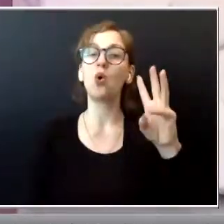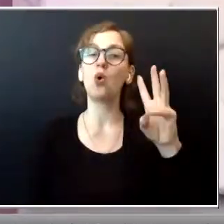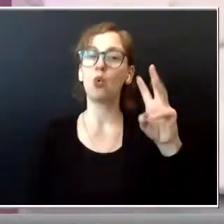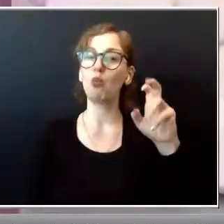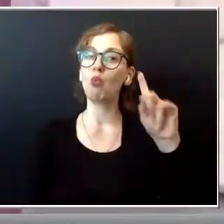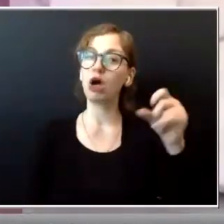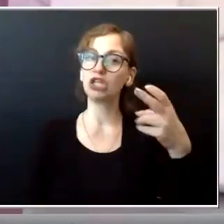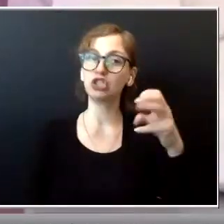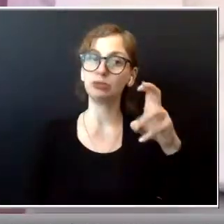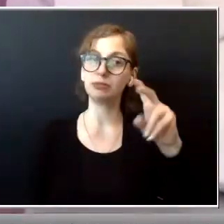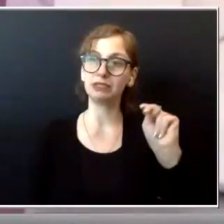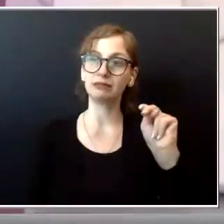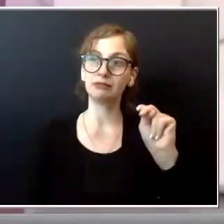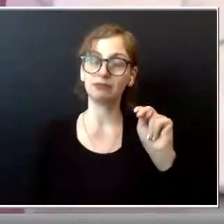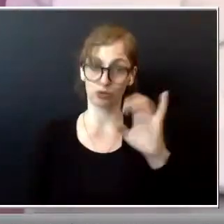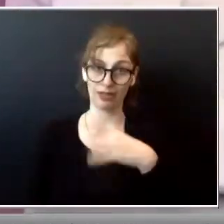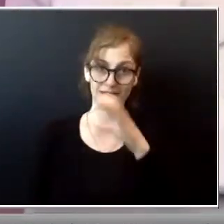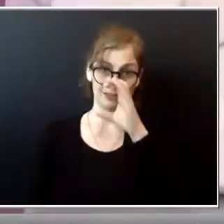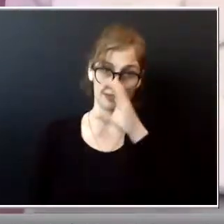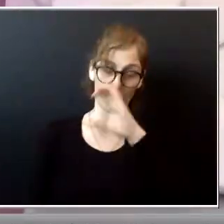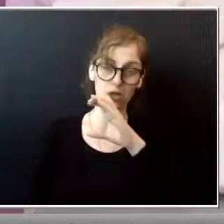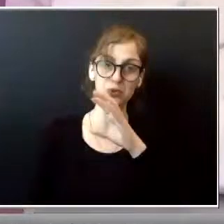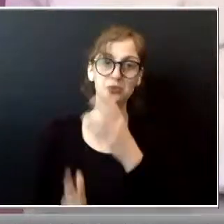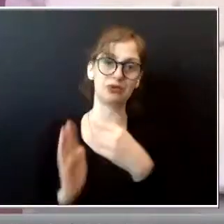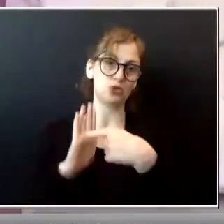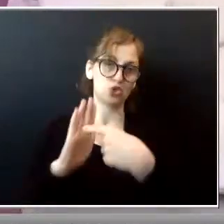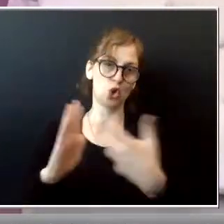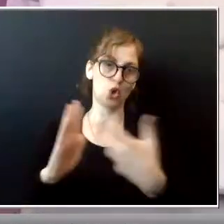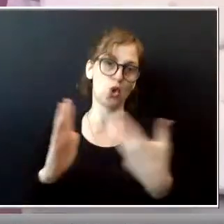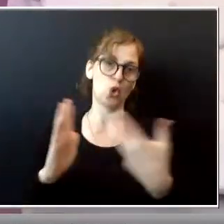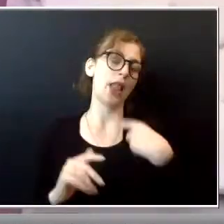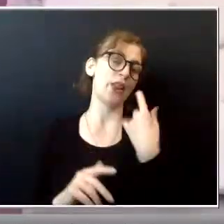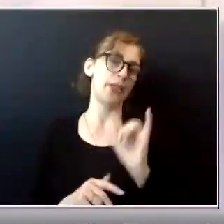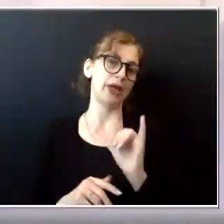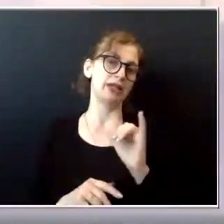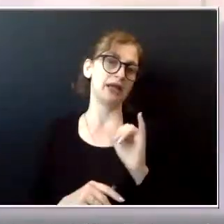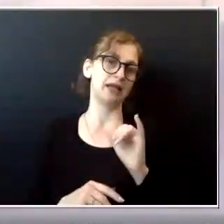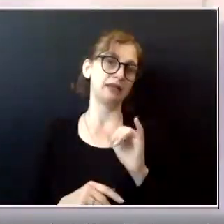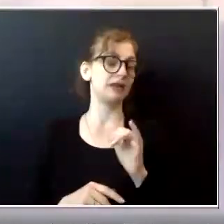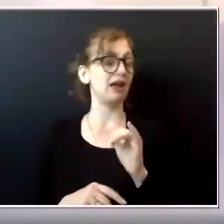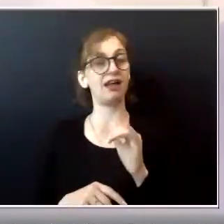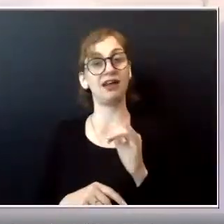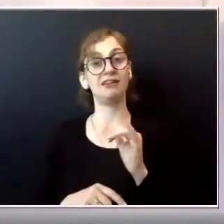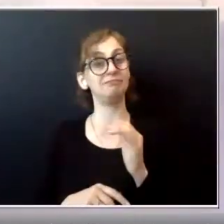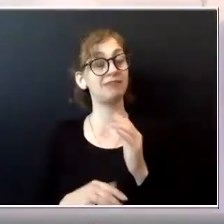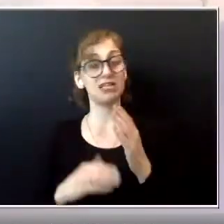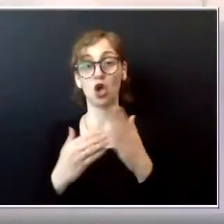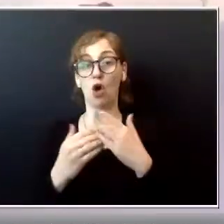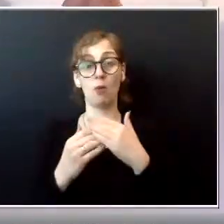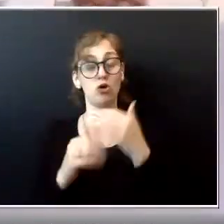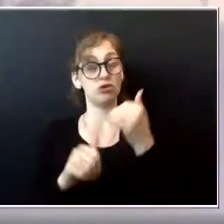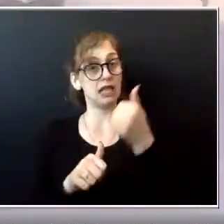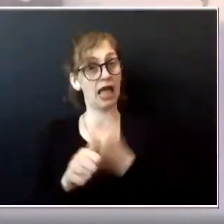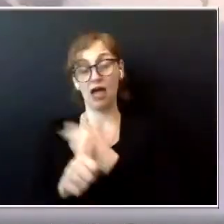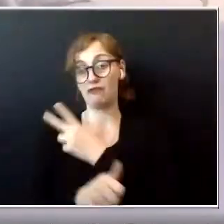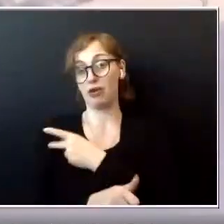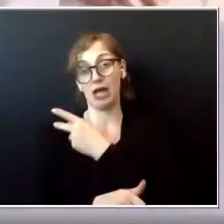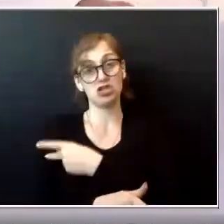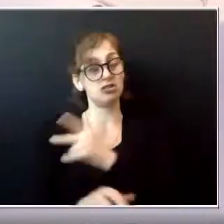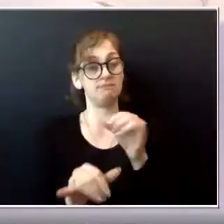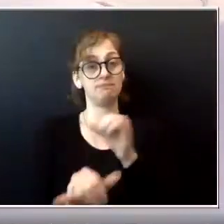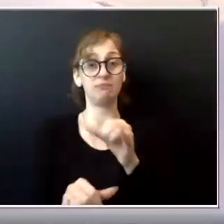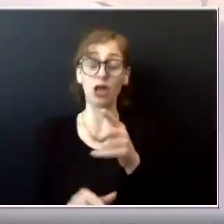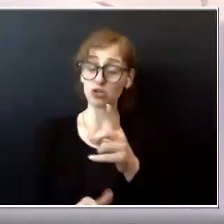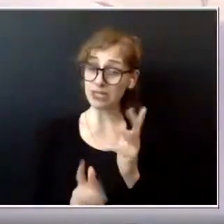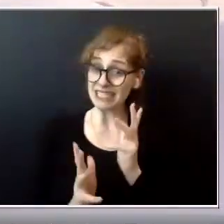And it goes something like this in almost every patient that we do. And it stays there. And it stays there. You leave it there. We make